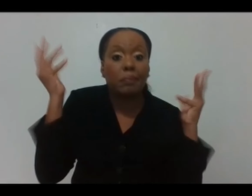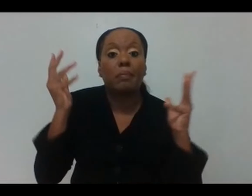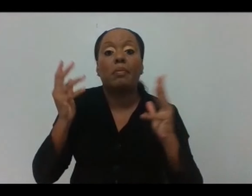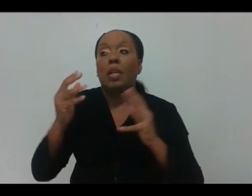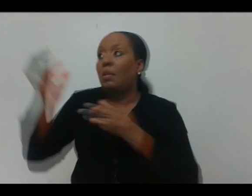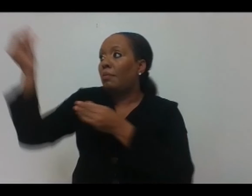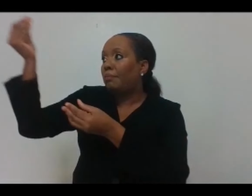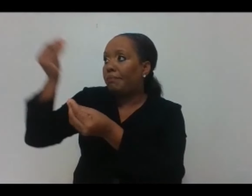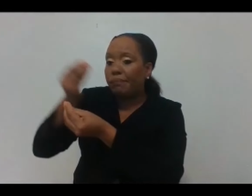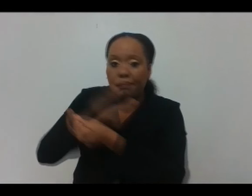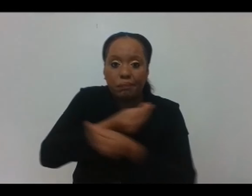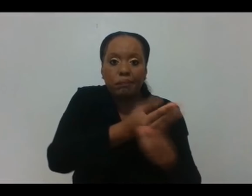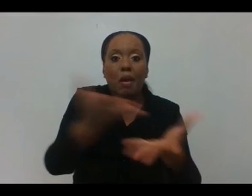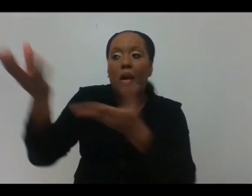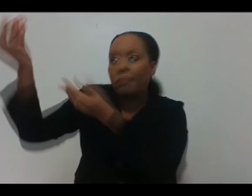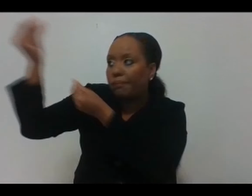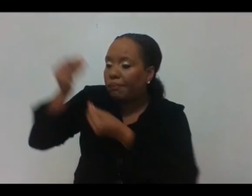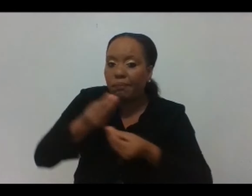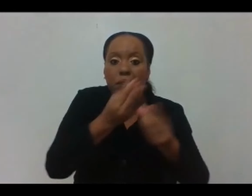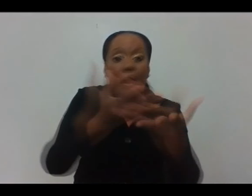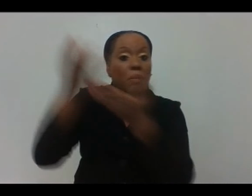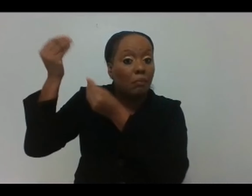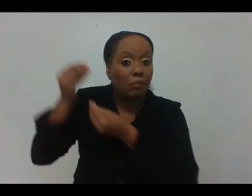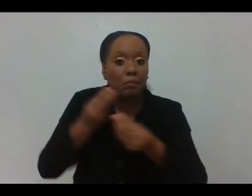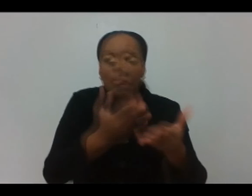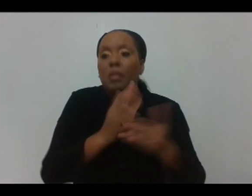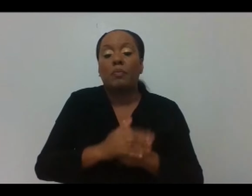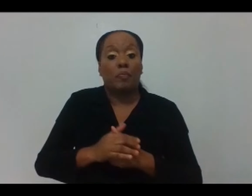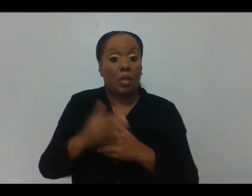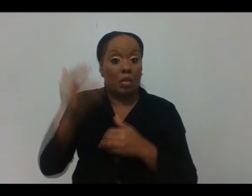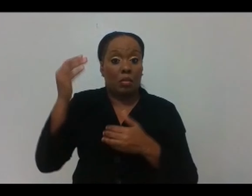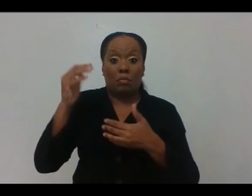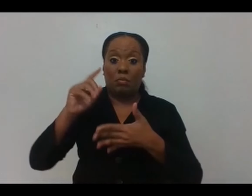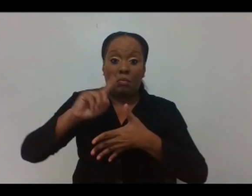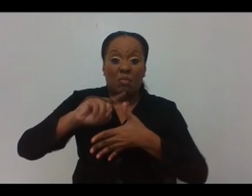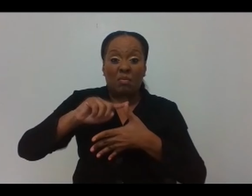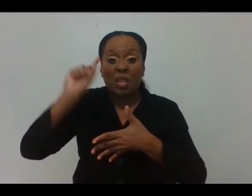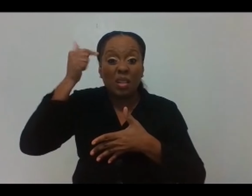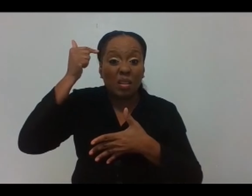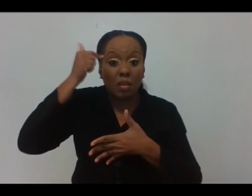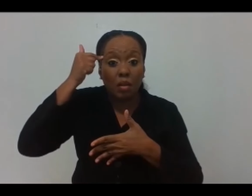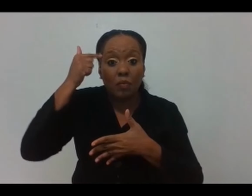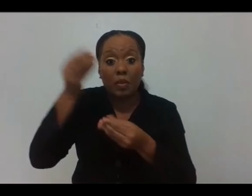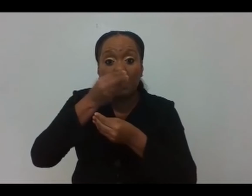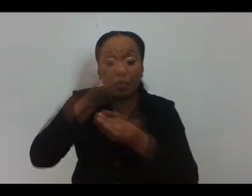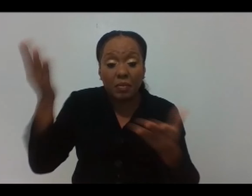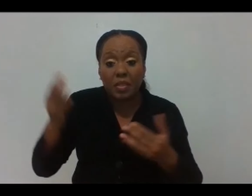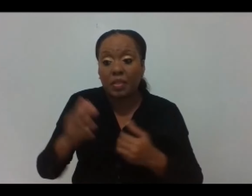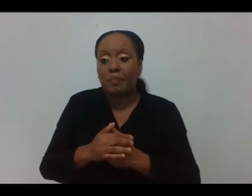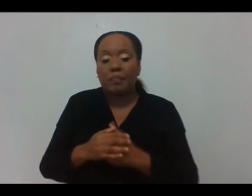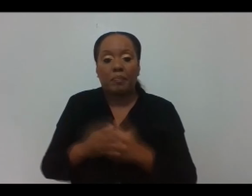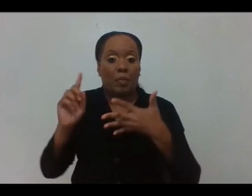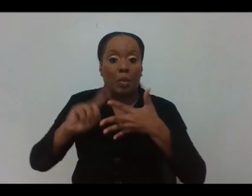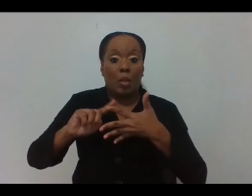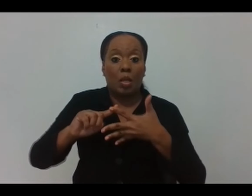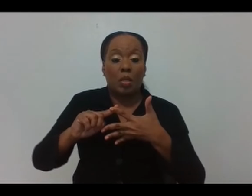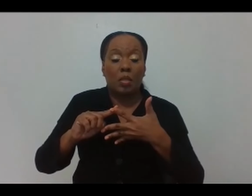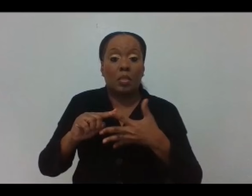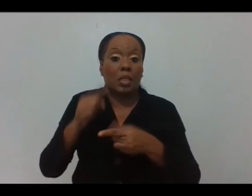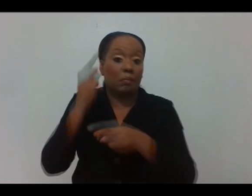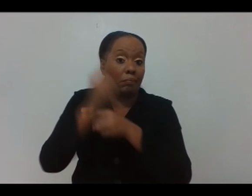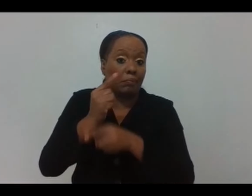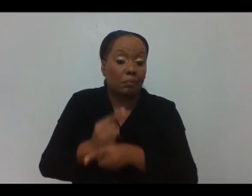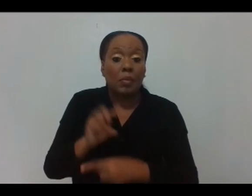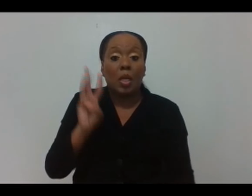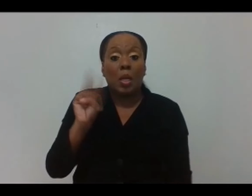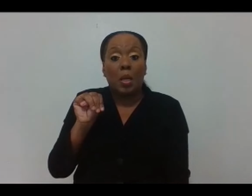reputable media sources. You know what they are. They're the government sources or regular media partners. We're going to push out all of the information that we have